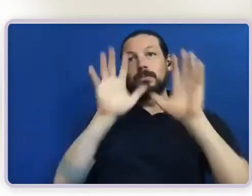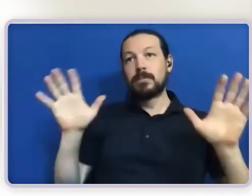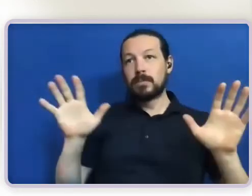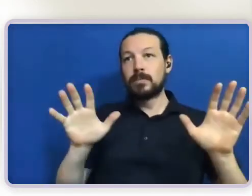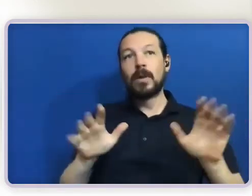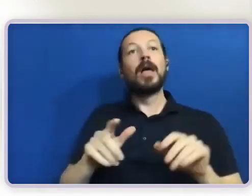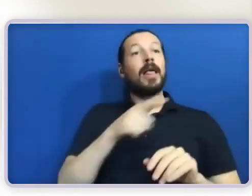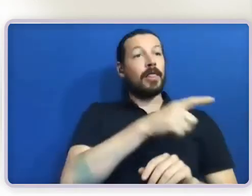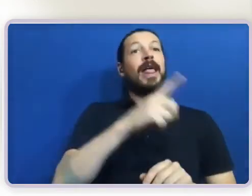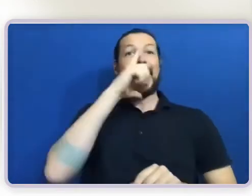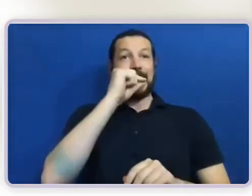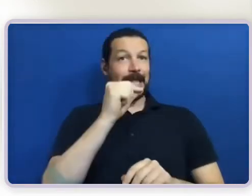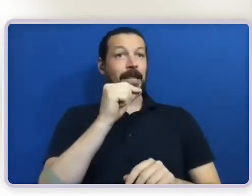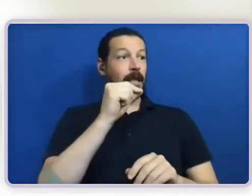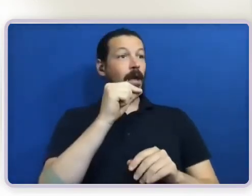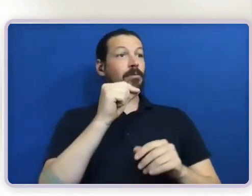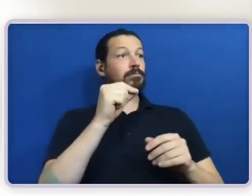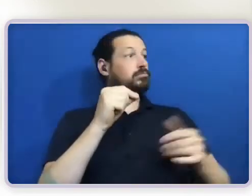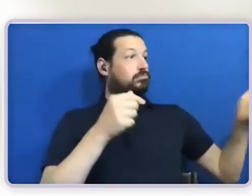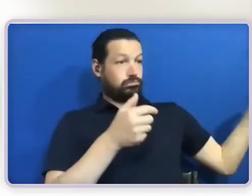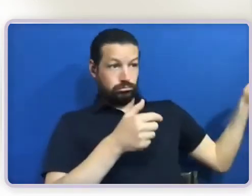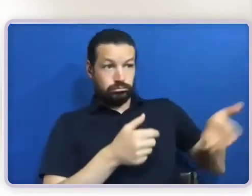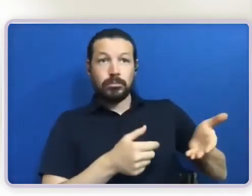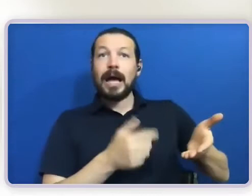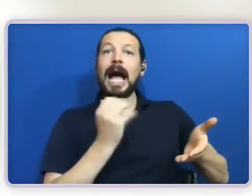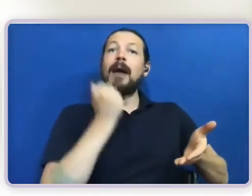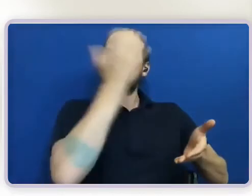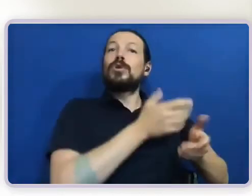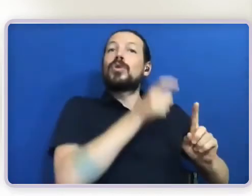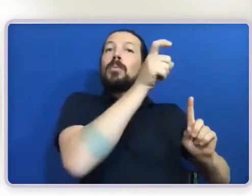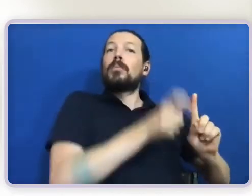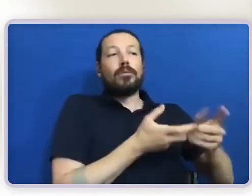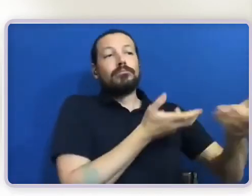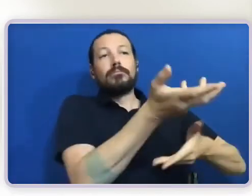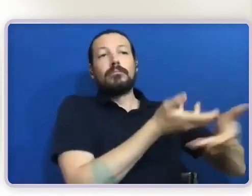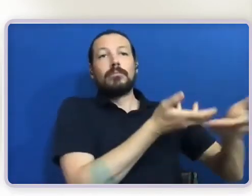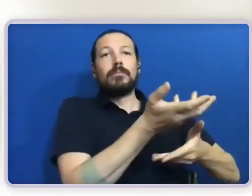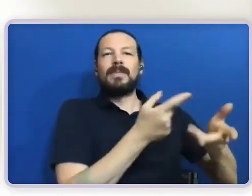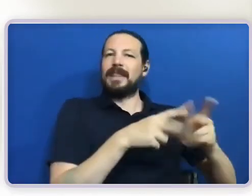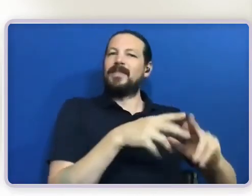to an Aboriginal info line officer if that's their preference.